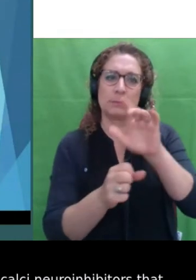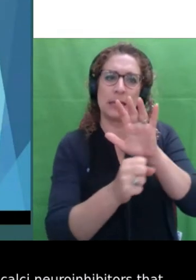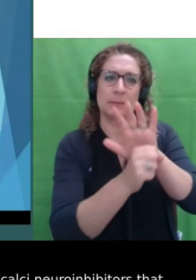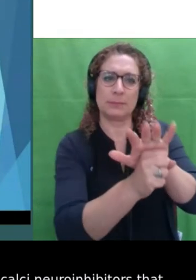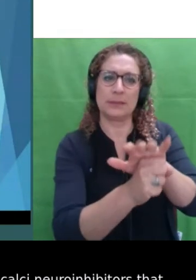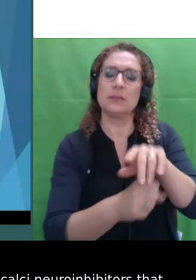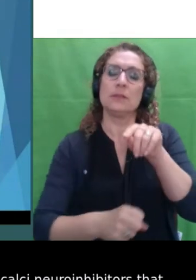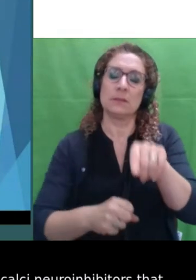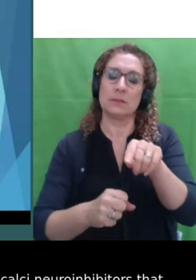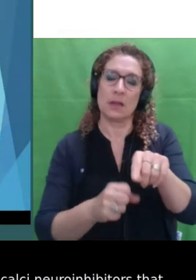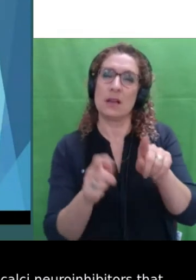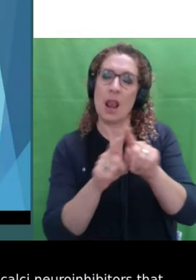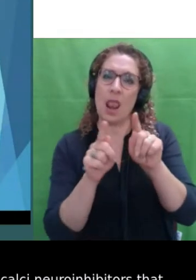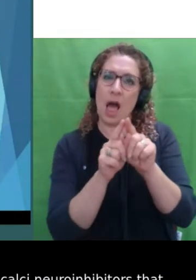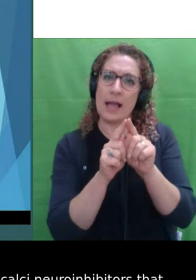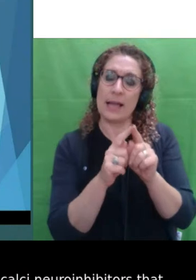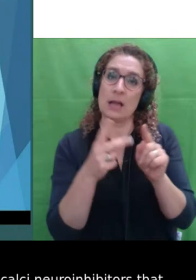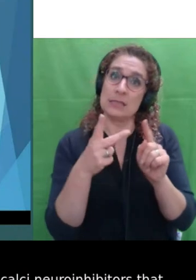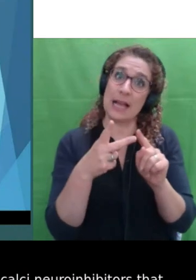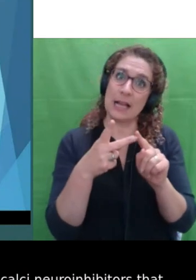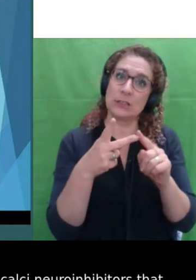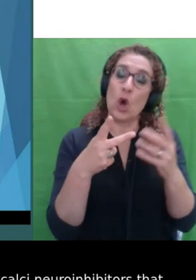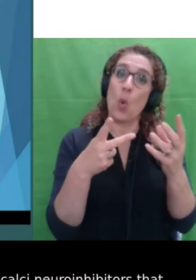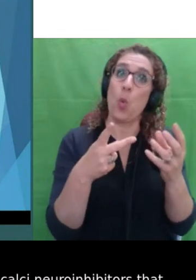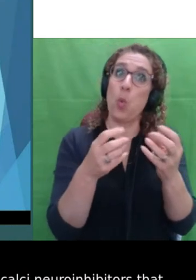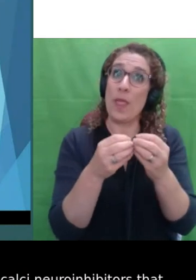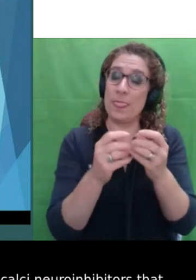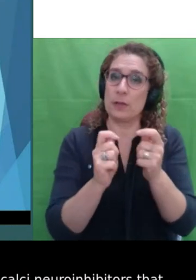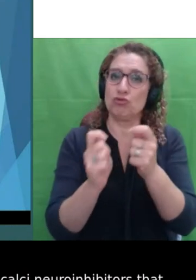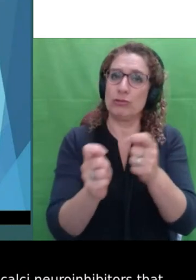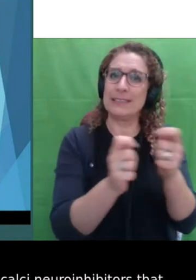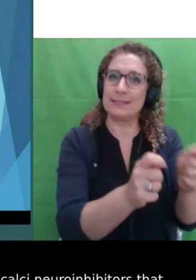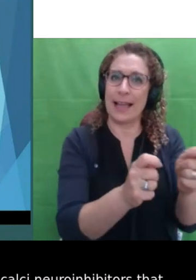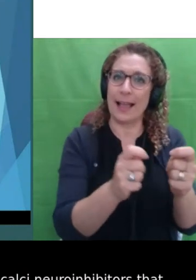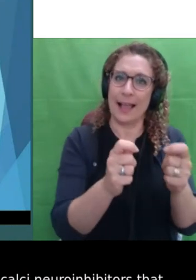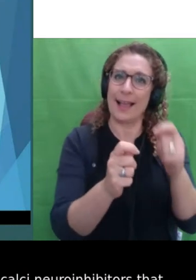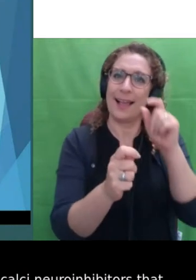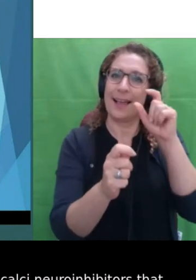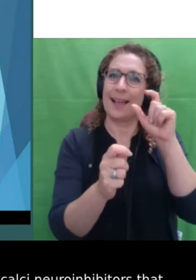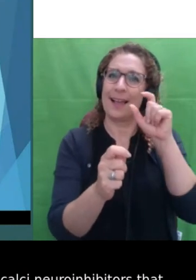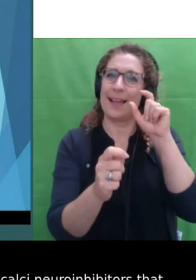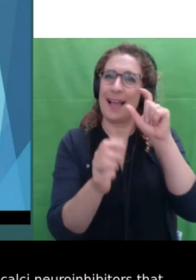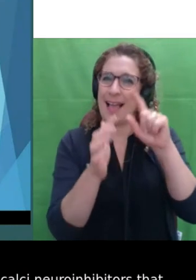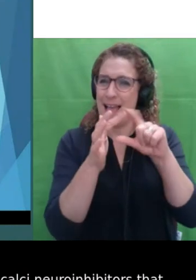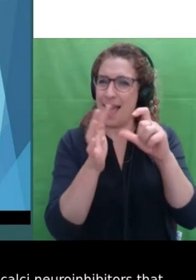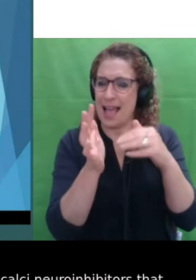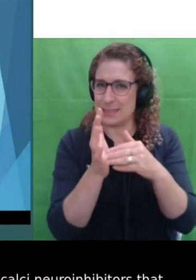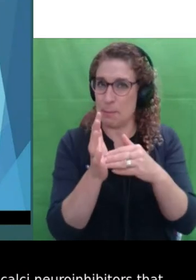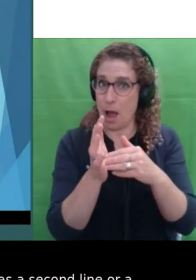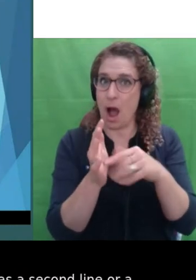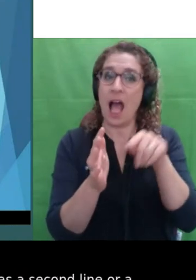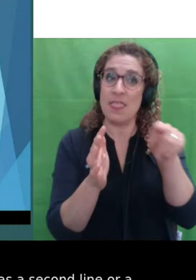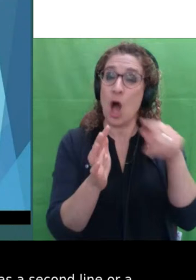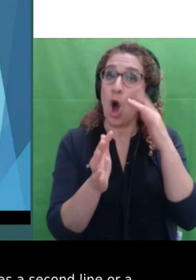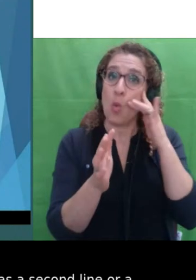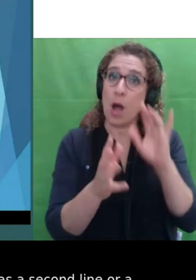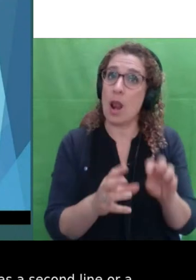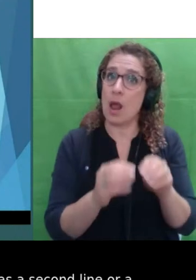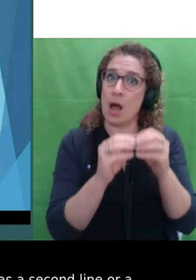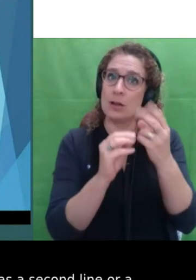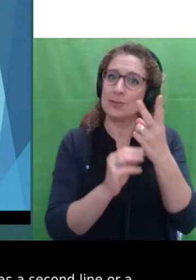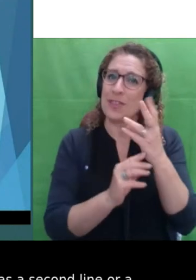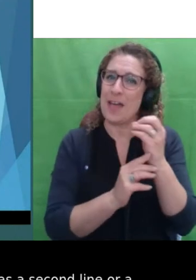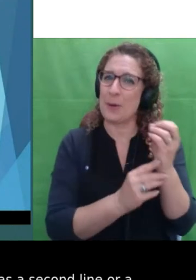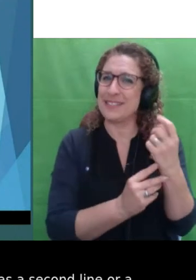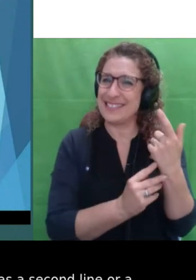be used as a treatment alongside eczema when the nice treatment pathway was devised in 2007 but i think they're